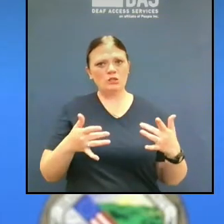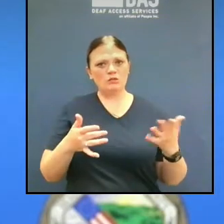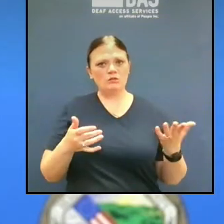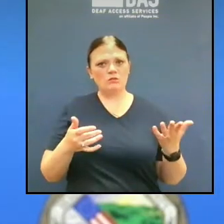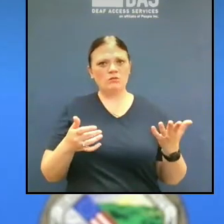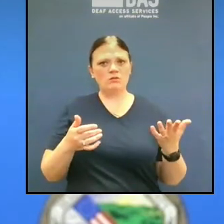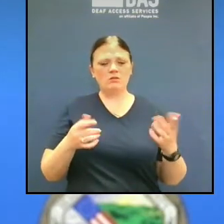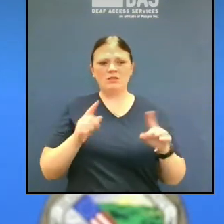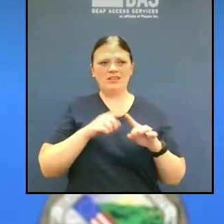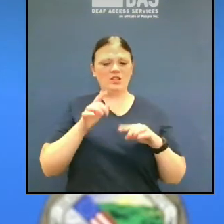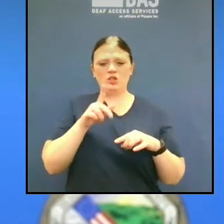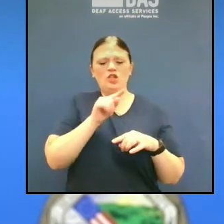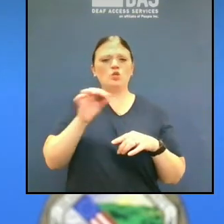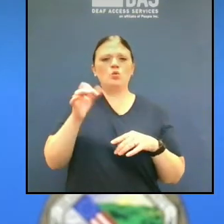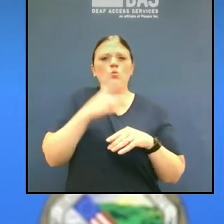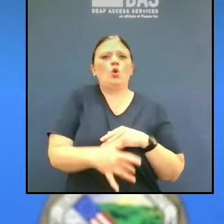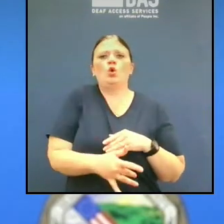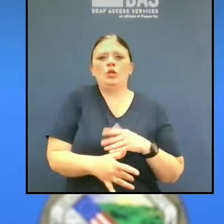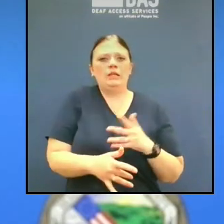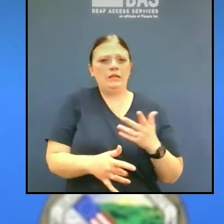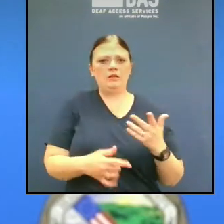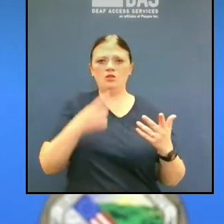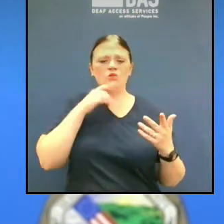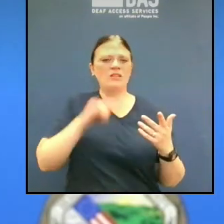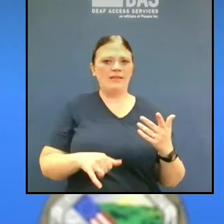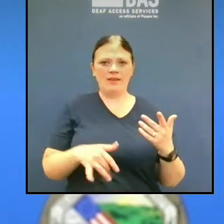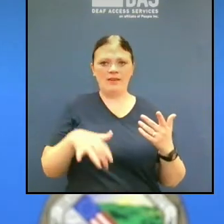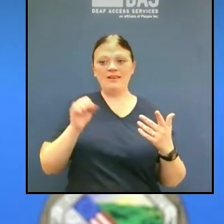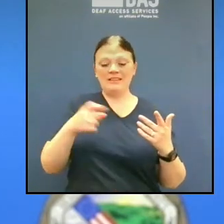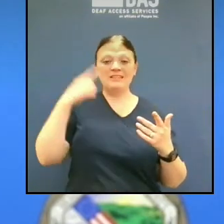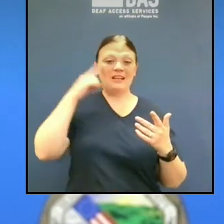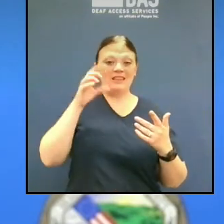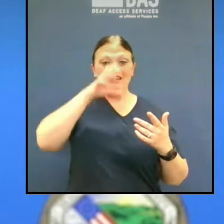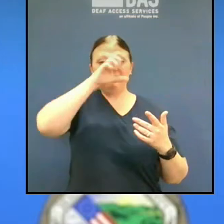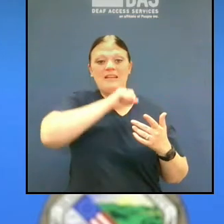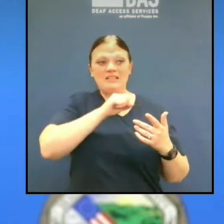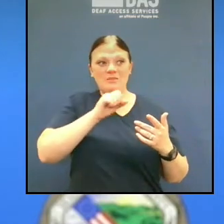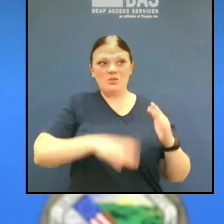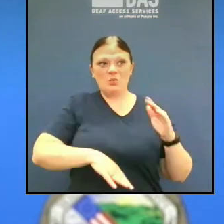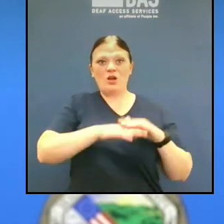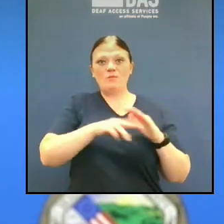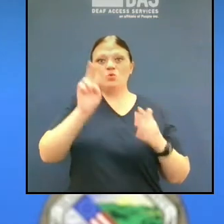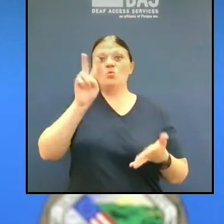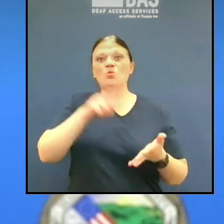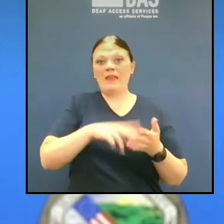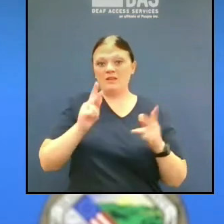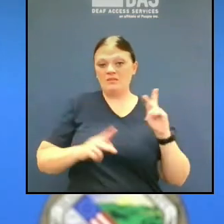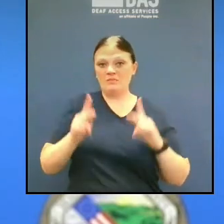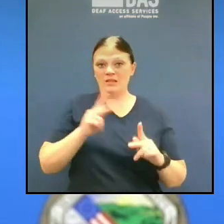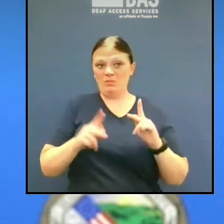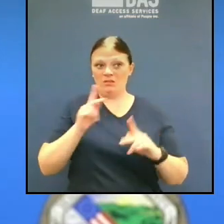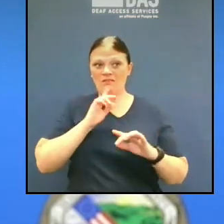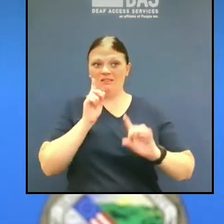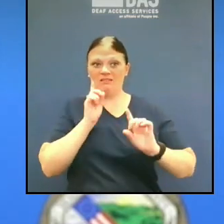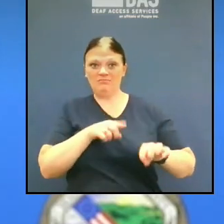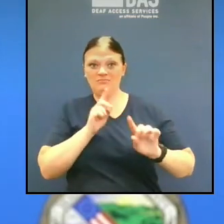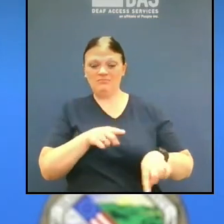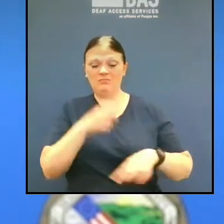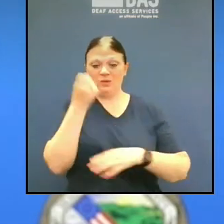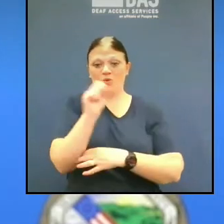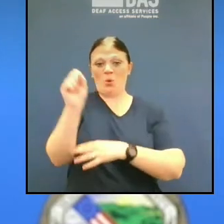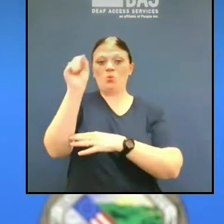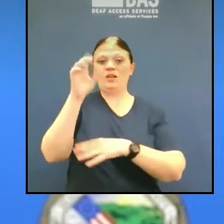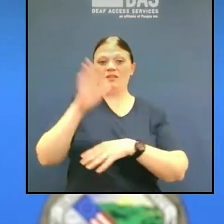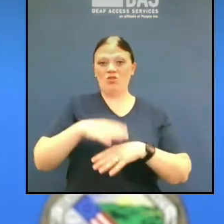It's just premature to say that. Yes, I think the estimates were up to 2,000 people attended the protest at its height on